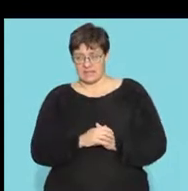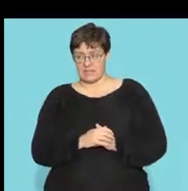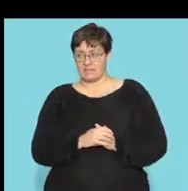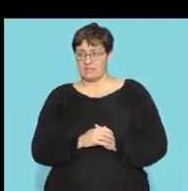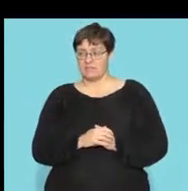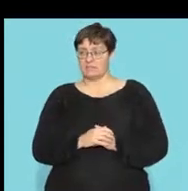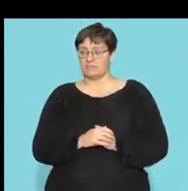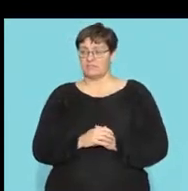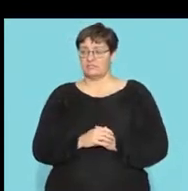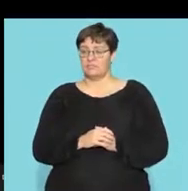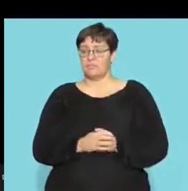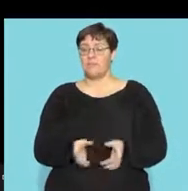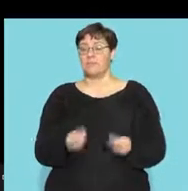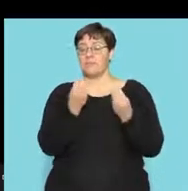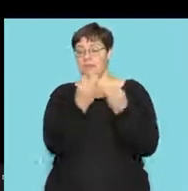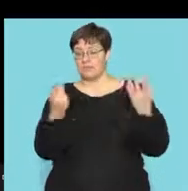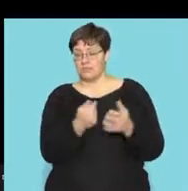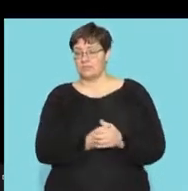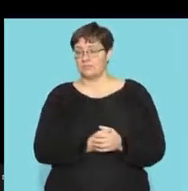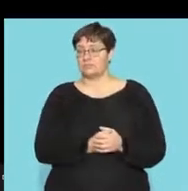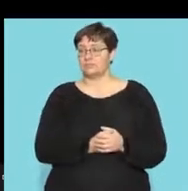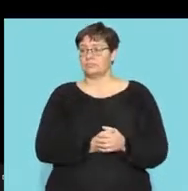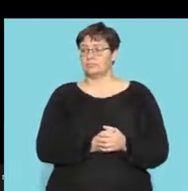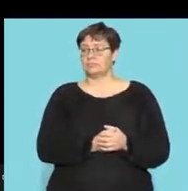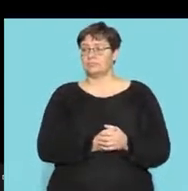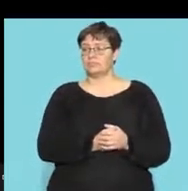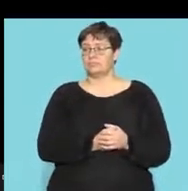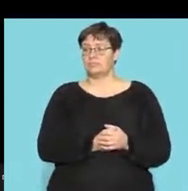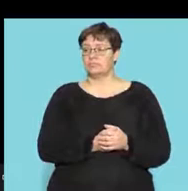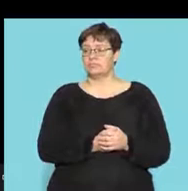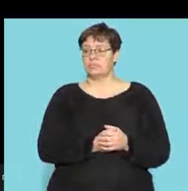54,368. Let's get that figure here. Here we go,